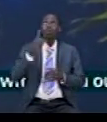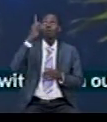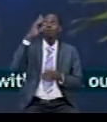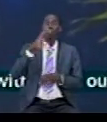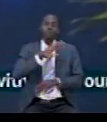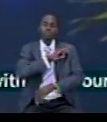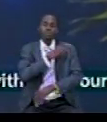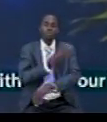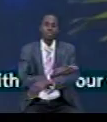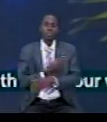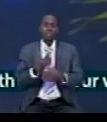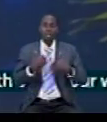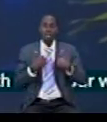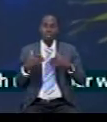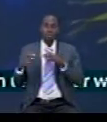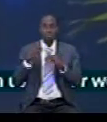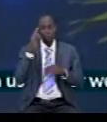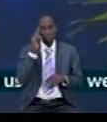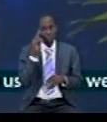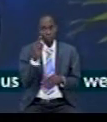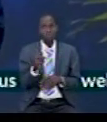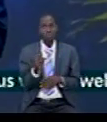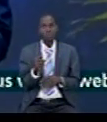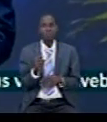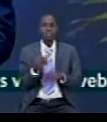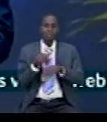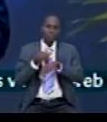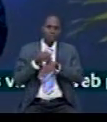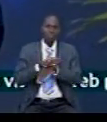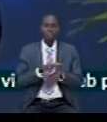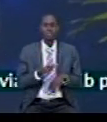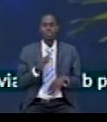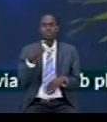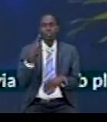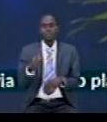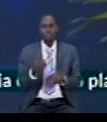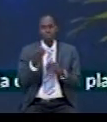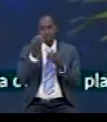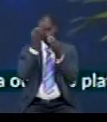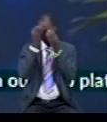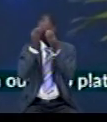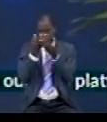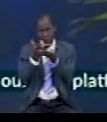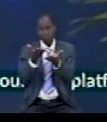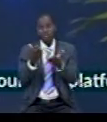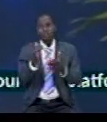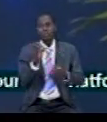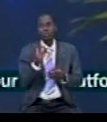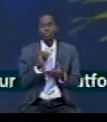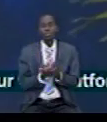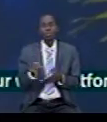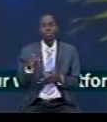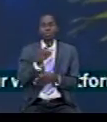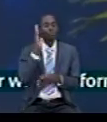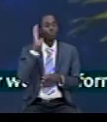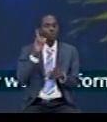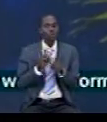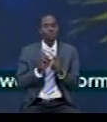you, send information so that you also will give your